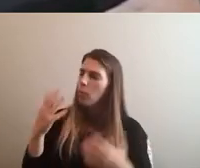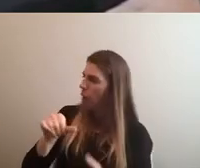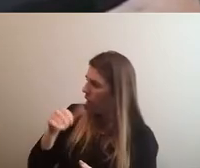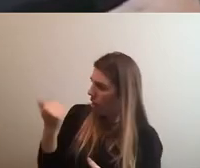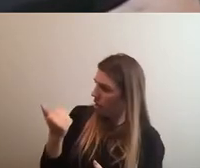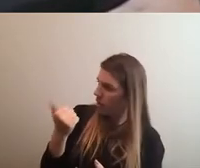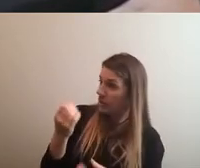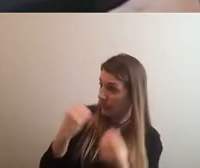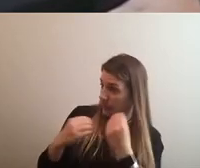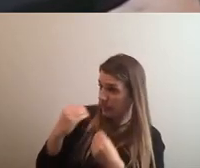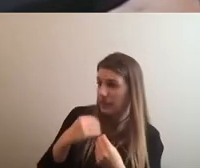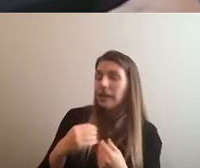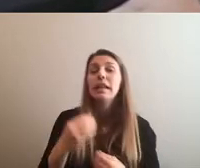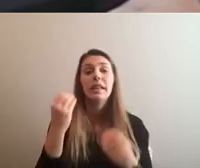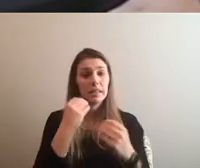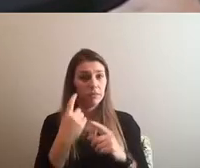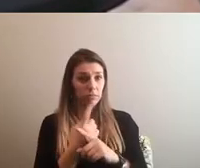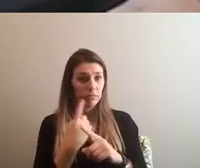about eating? Eating,